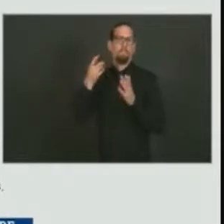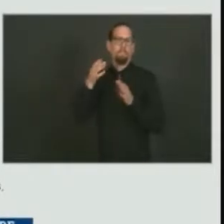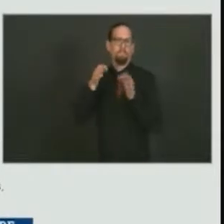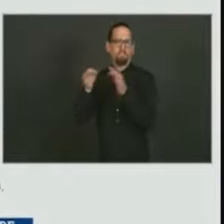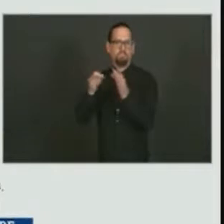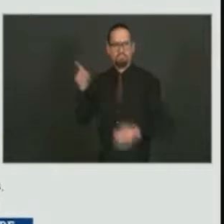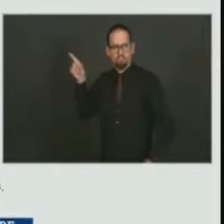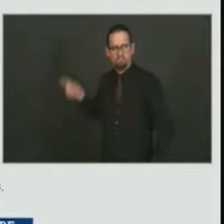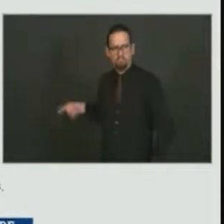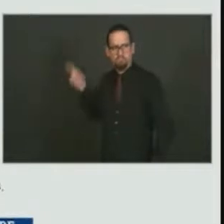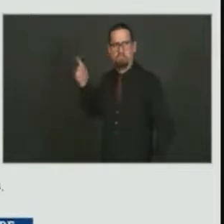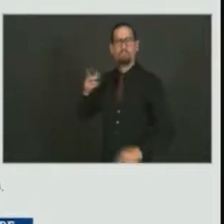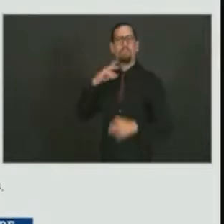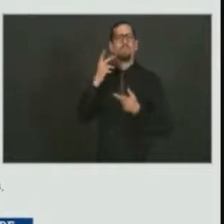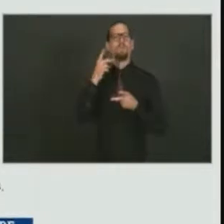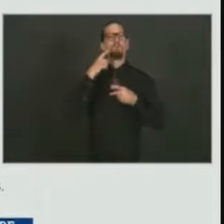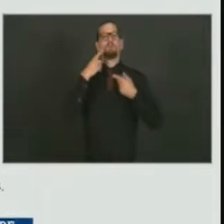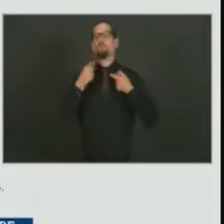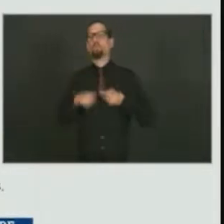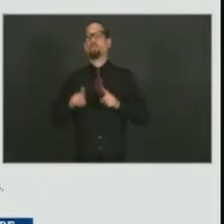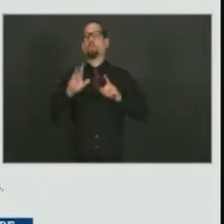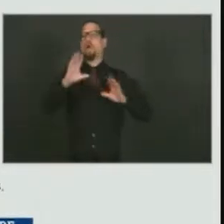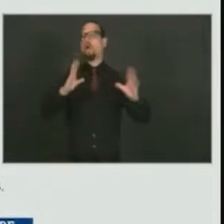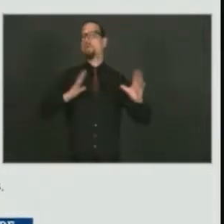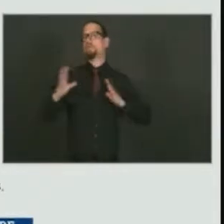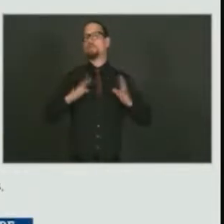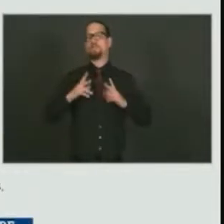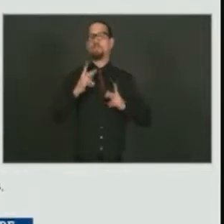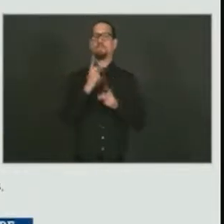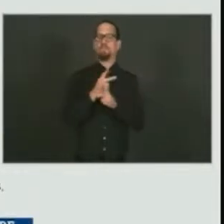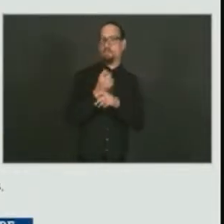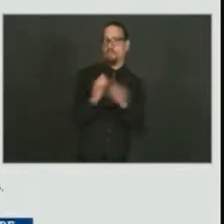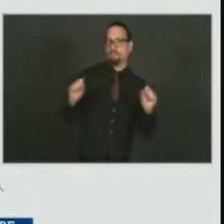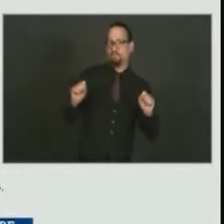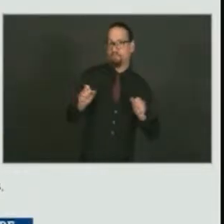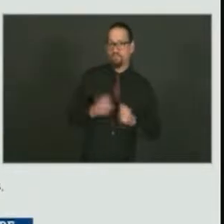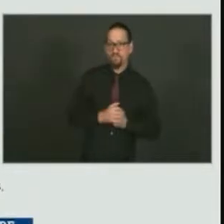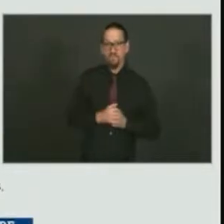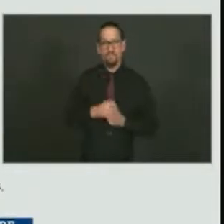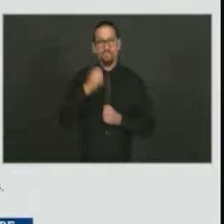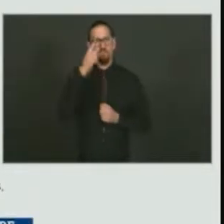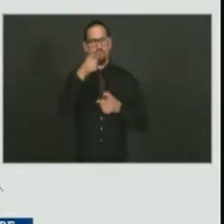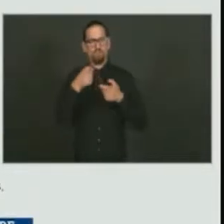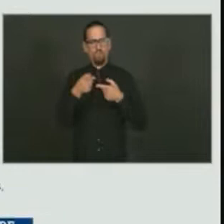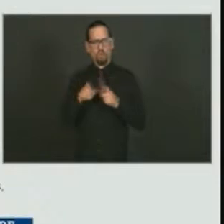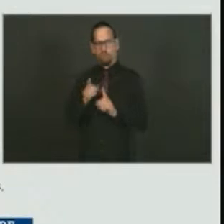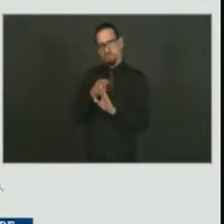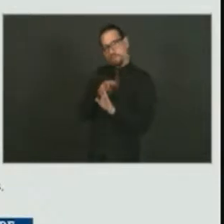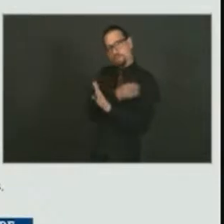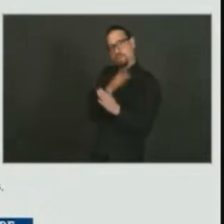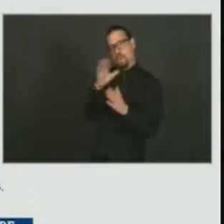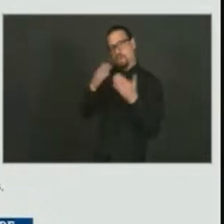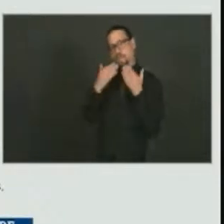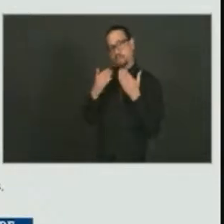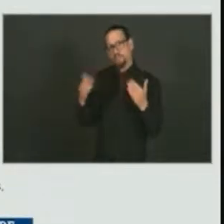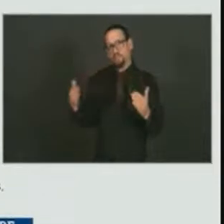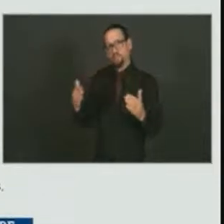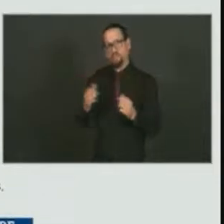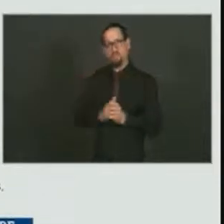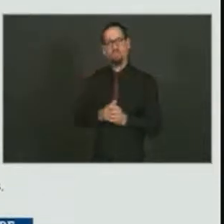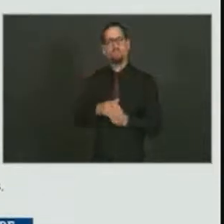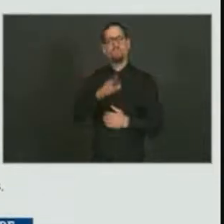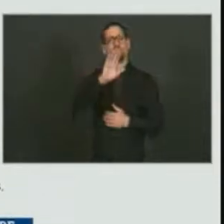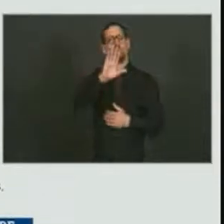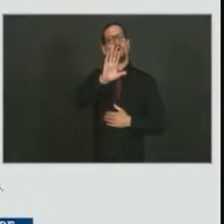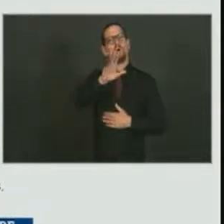the holiday this year. And I'm putting them up now in advance of Thanksgiving so we can get our mind around the fact that this is going to